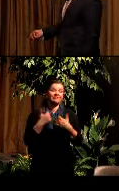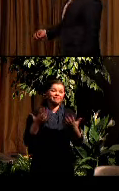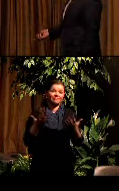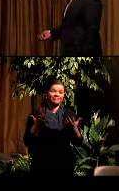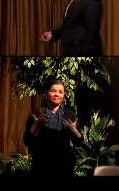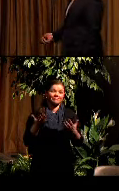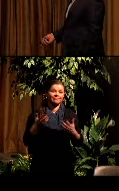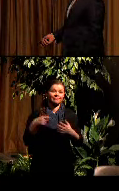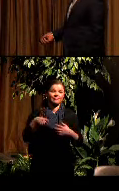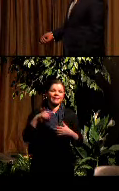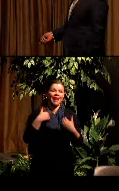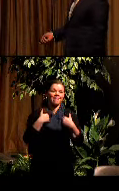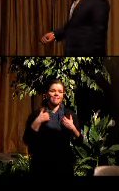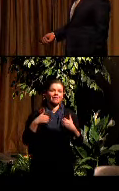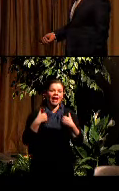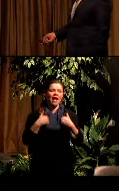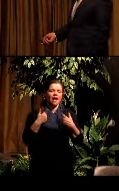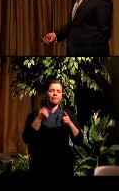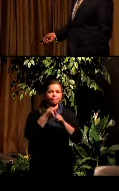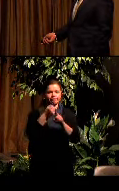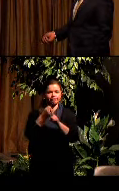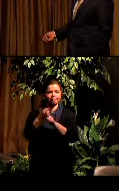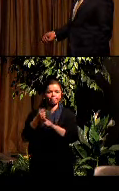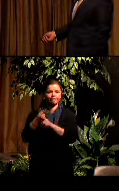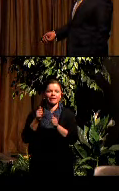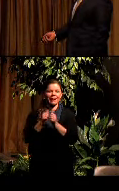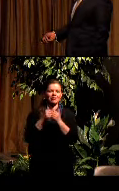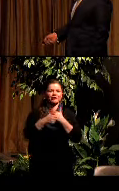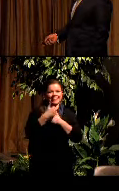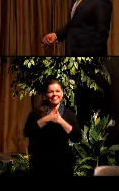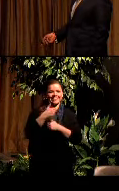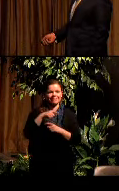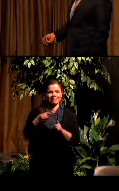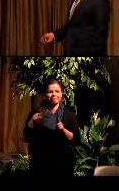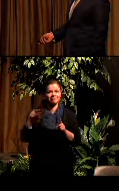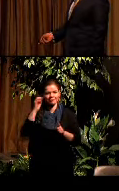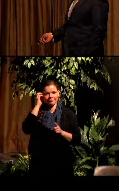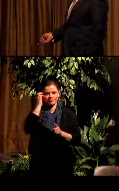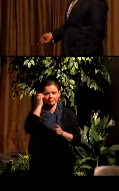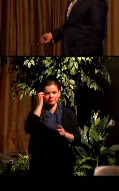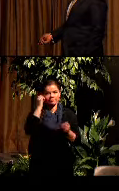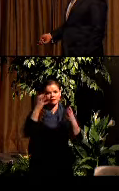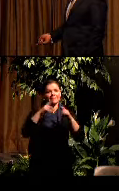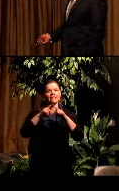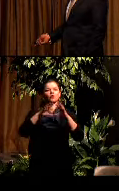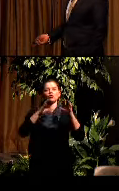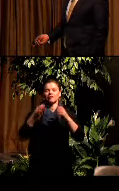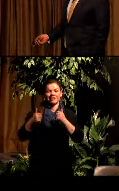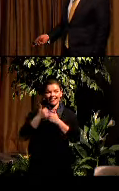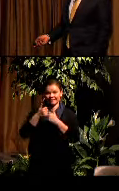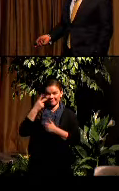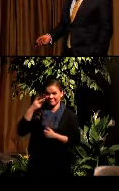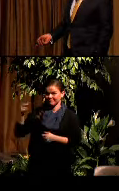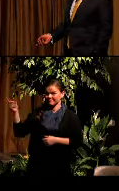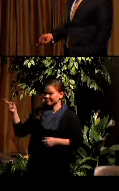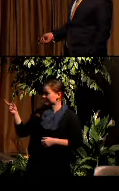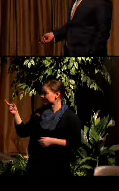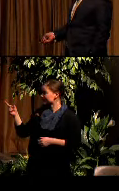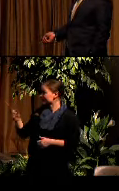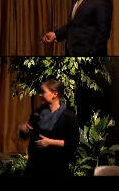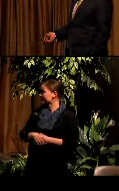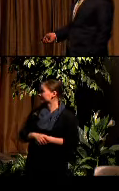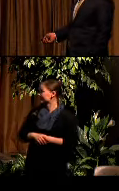young are exposed. Species like the Laysan albatross, the black-footed albatross, ashy storm petrel, and the black skimmers.